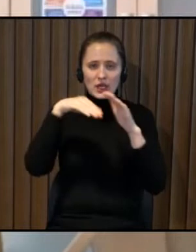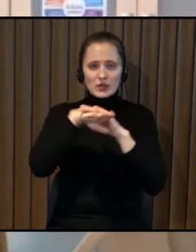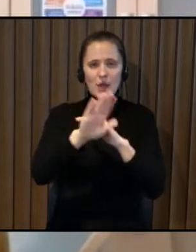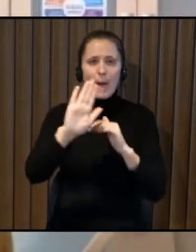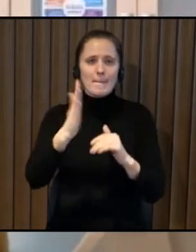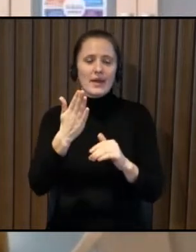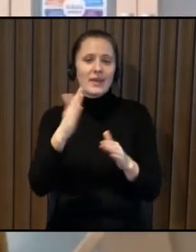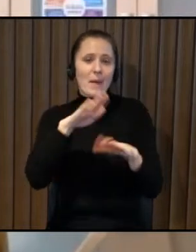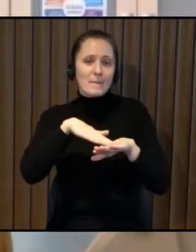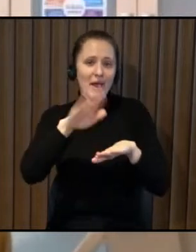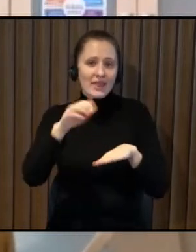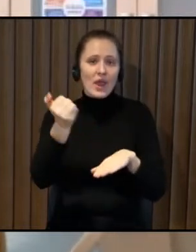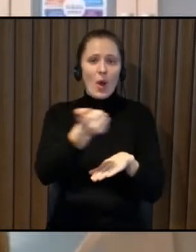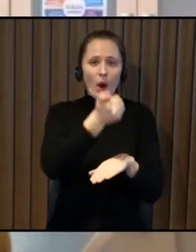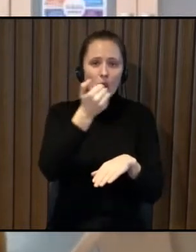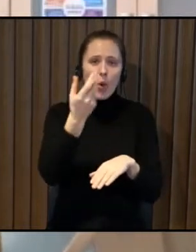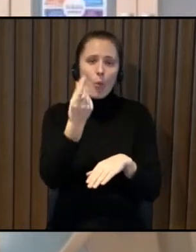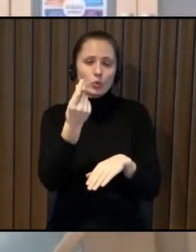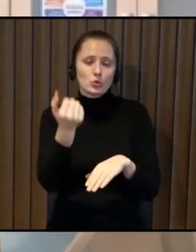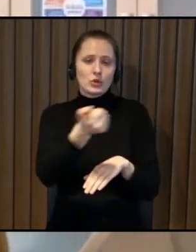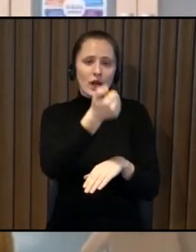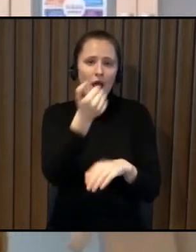We probably would do away with